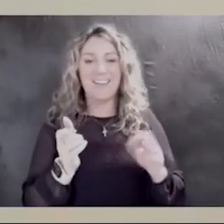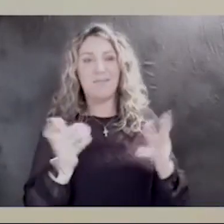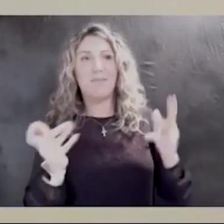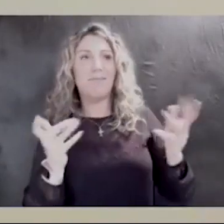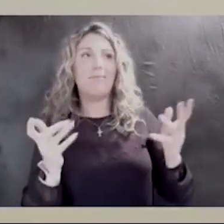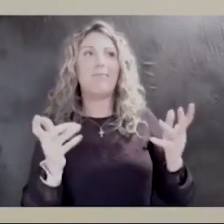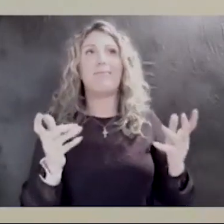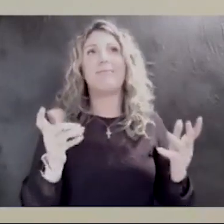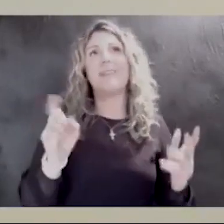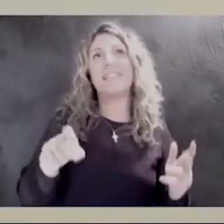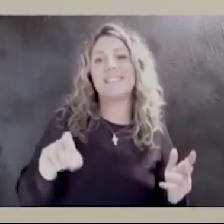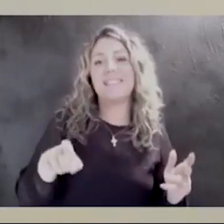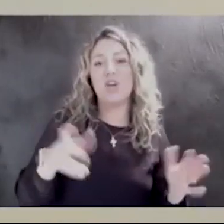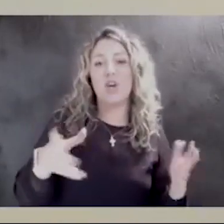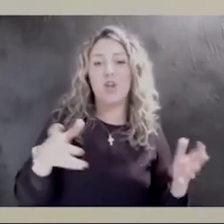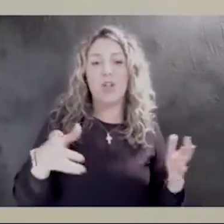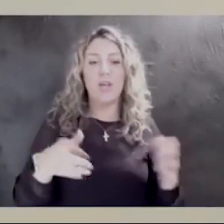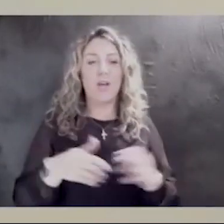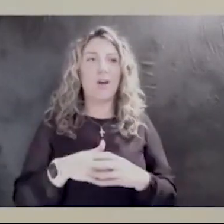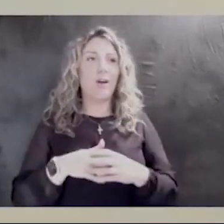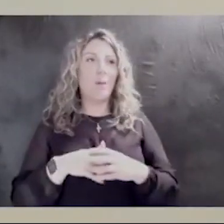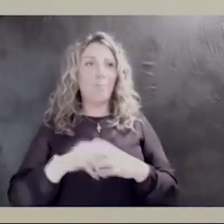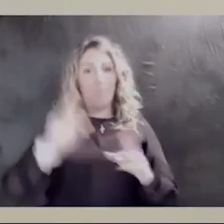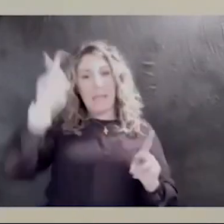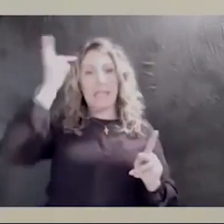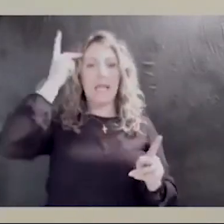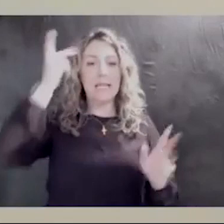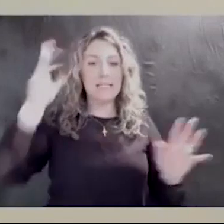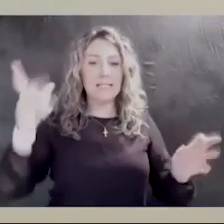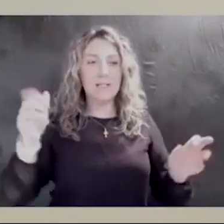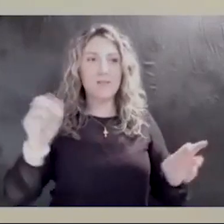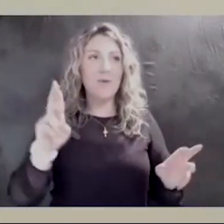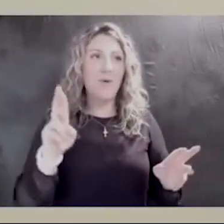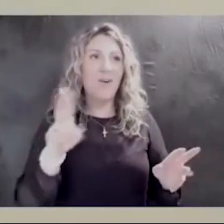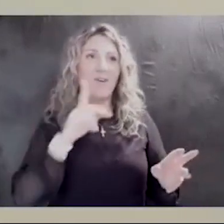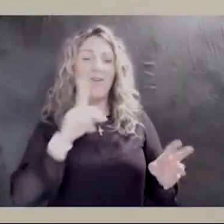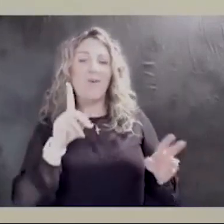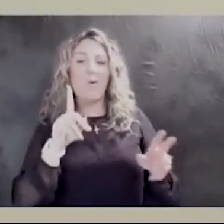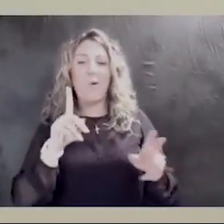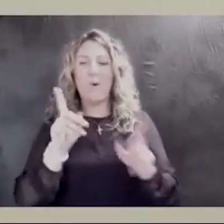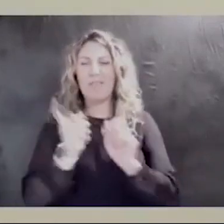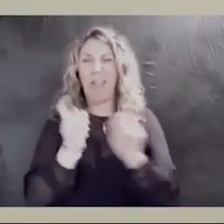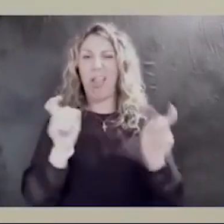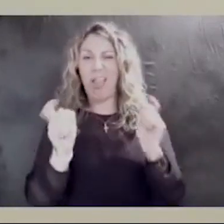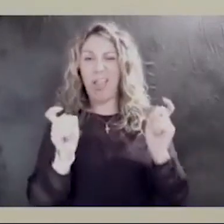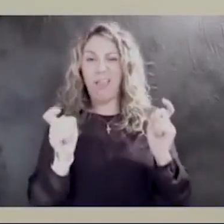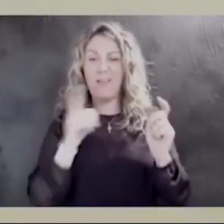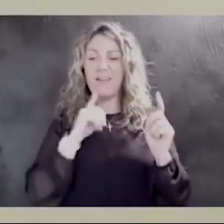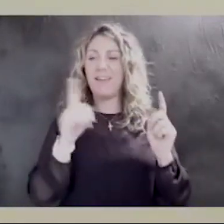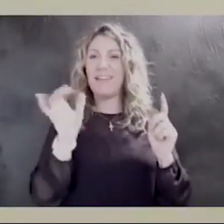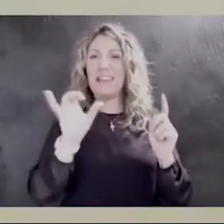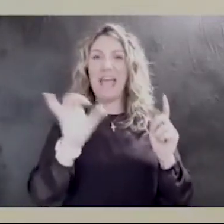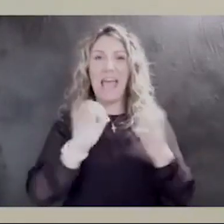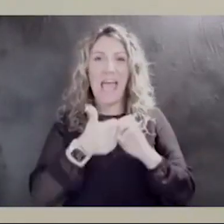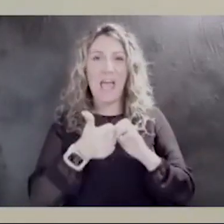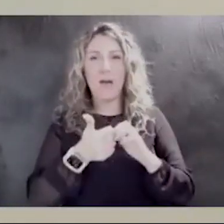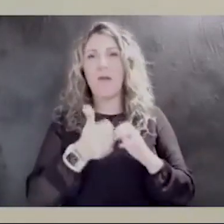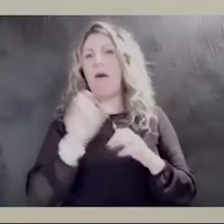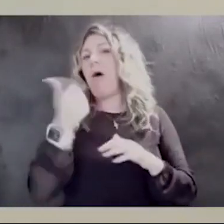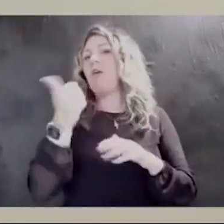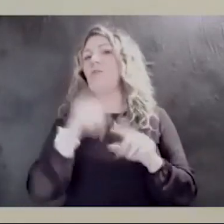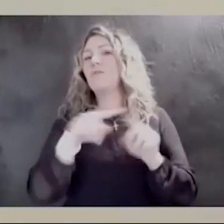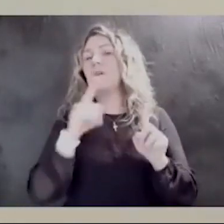necessarily sensationalizing things. It's sensational enough, I guess, as it stands, but they've done an excellent